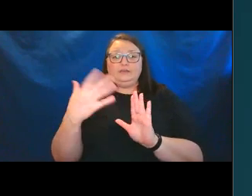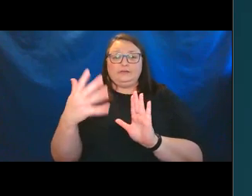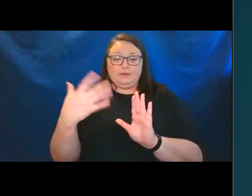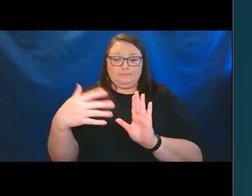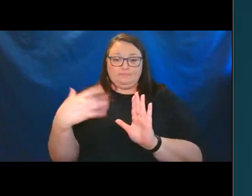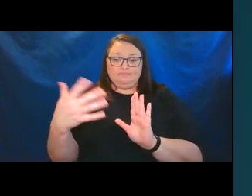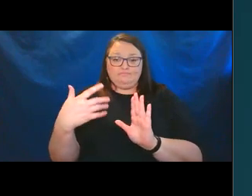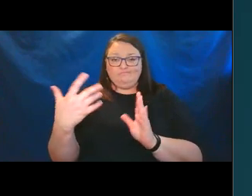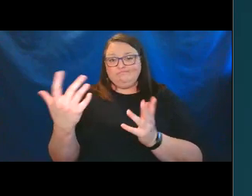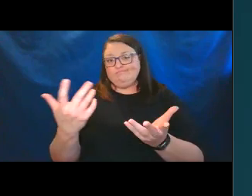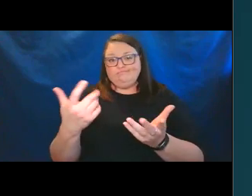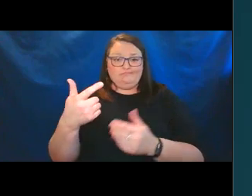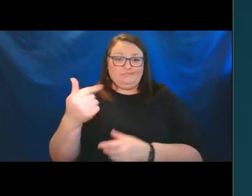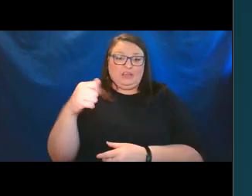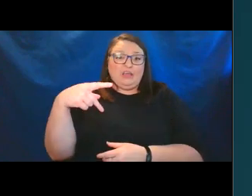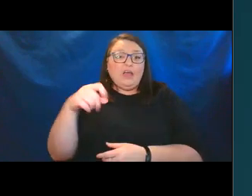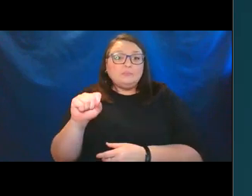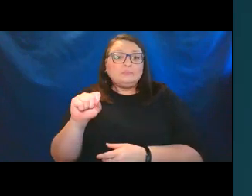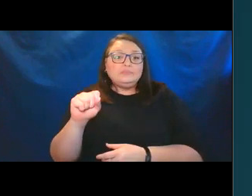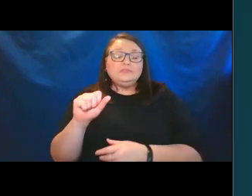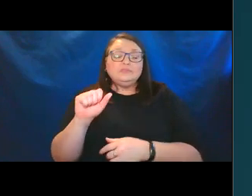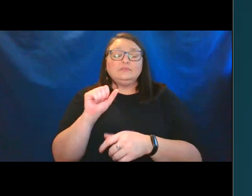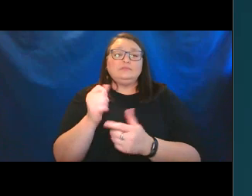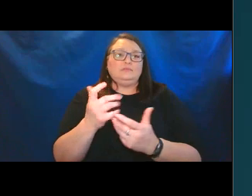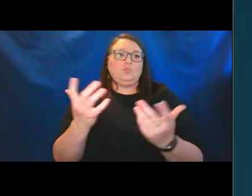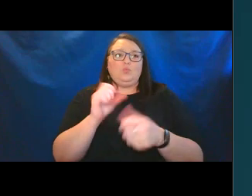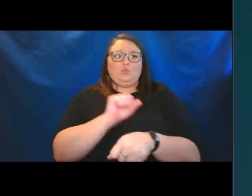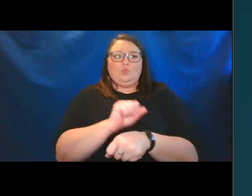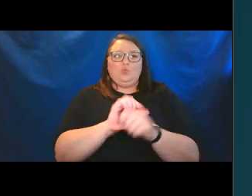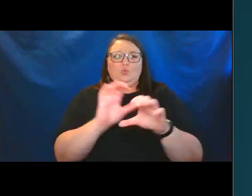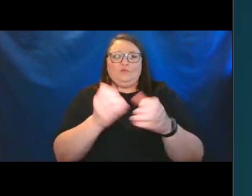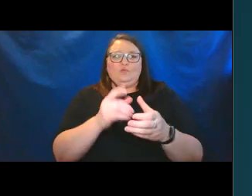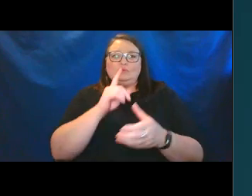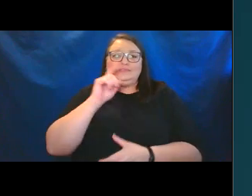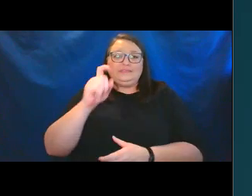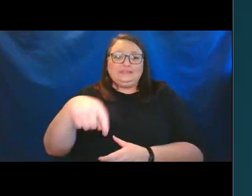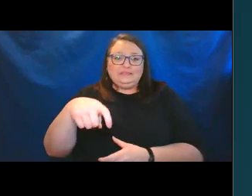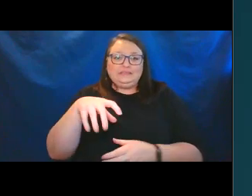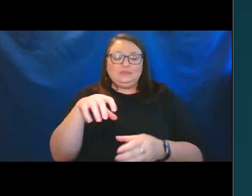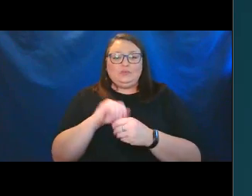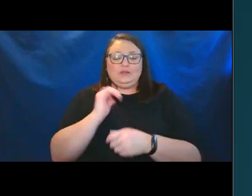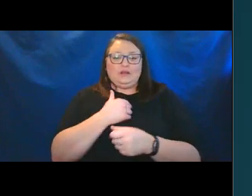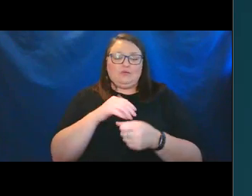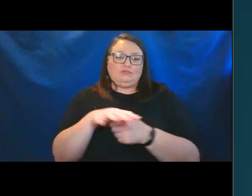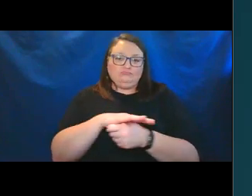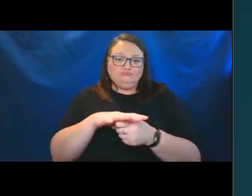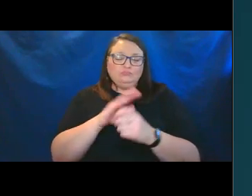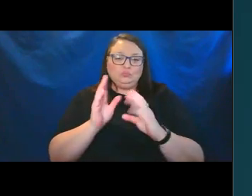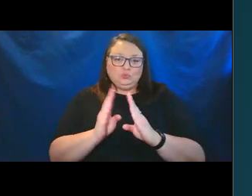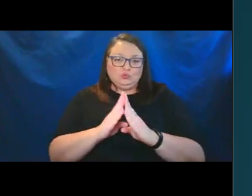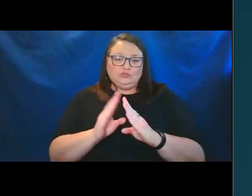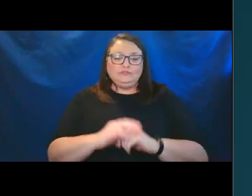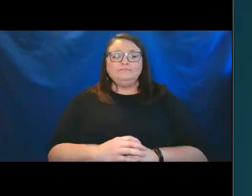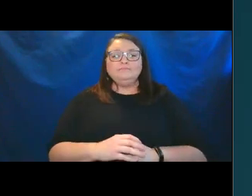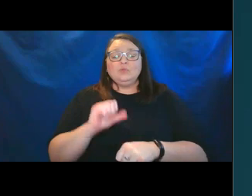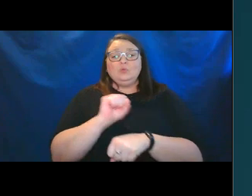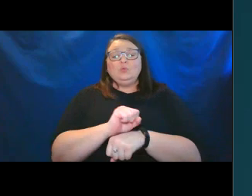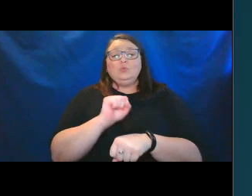I guess, gaps in terms of the workforce needed for this project or needed in our LA County creator community. We have our workforce